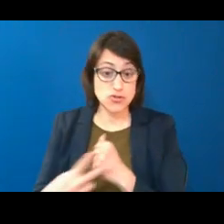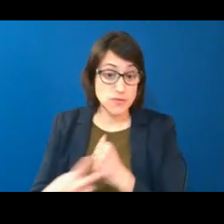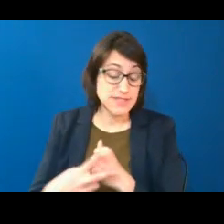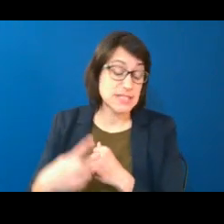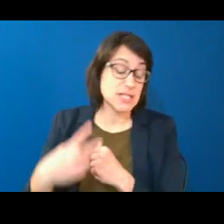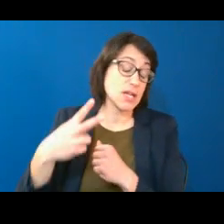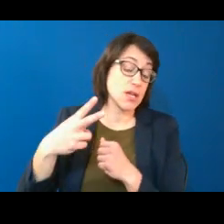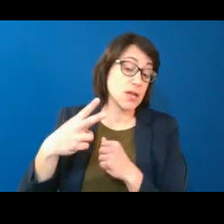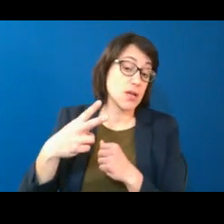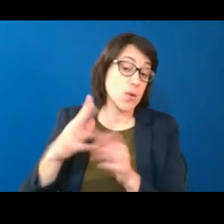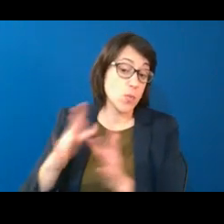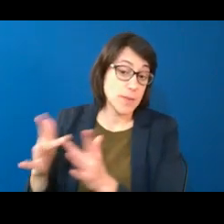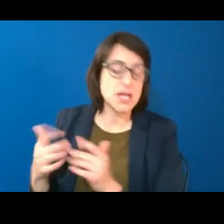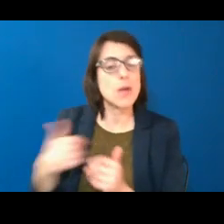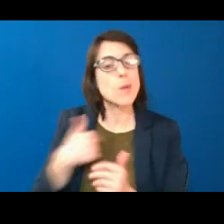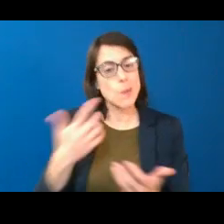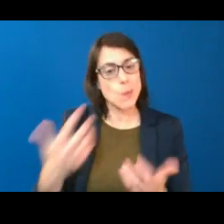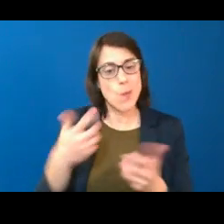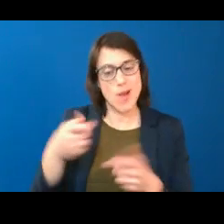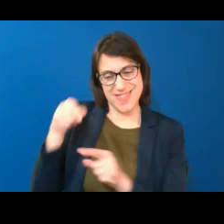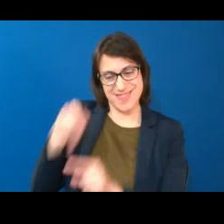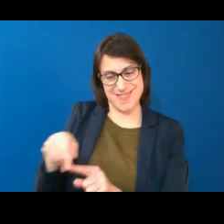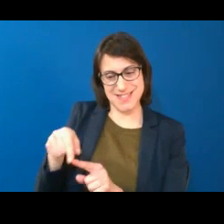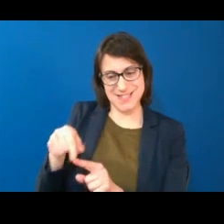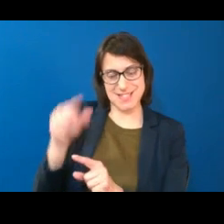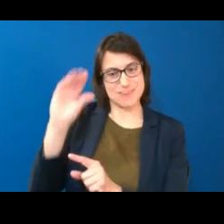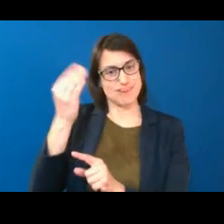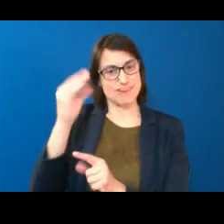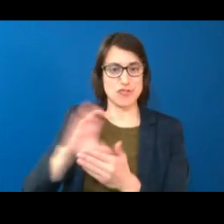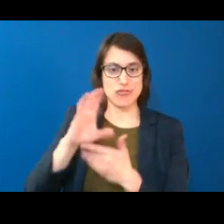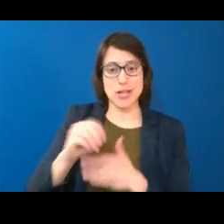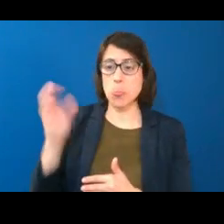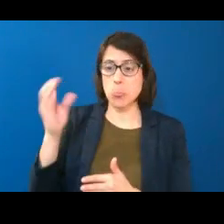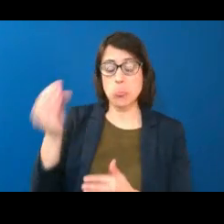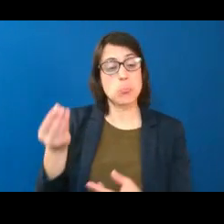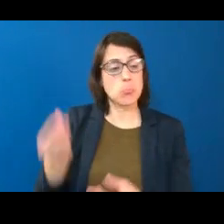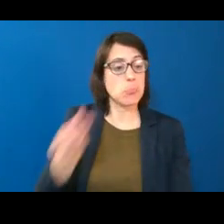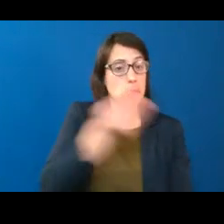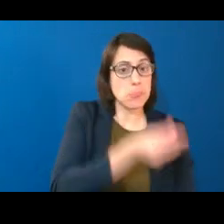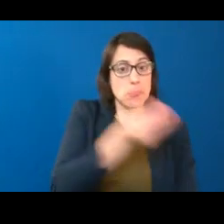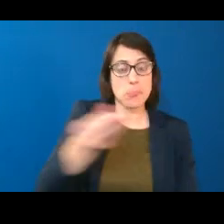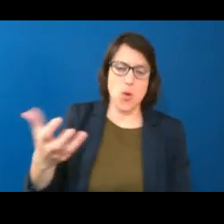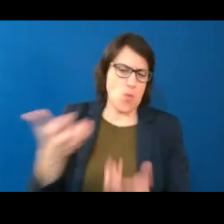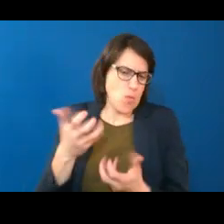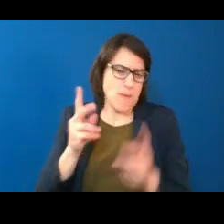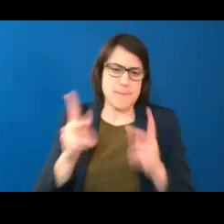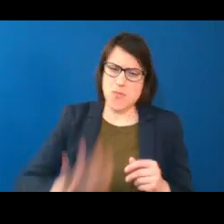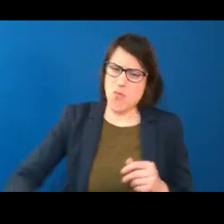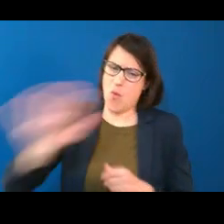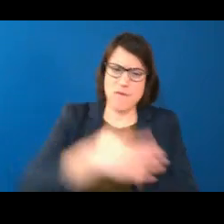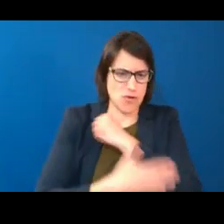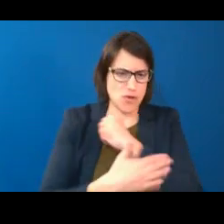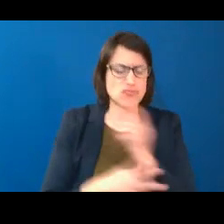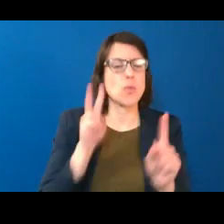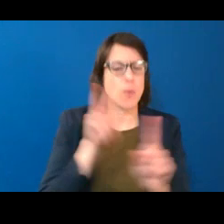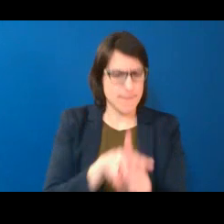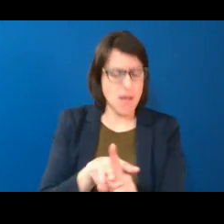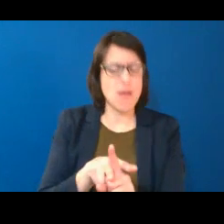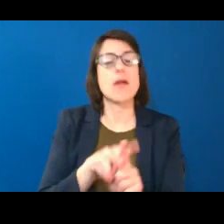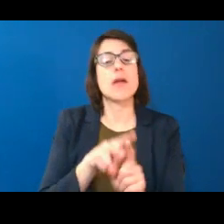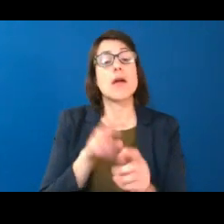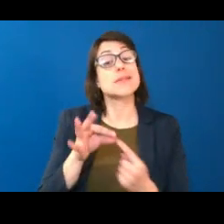it to different places, but we want people around the country to be able to apply this as well, especially in states that have